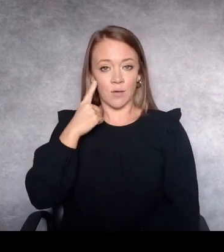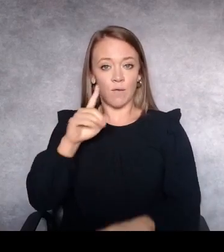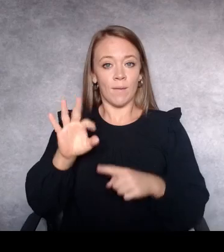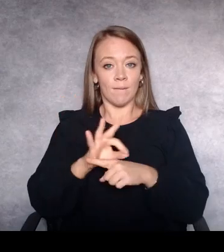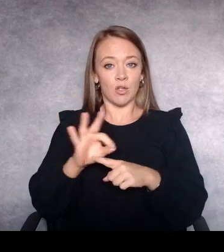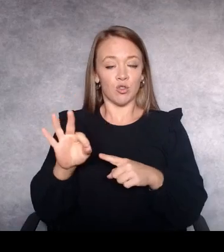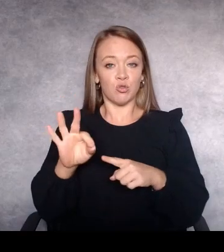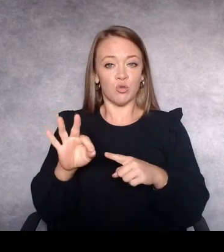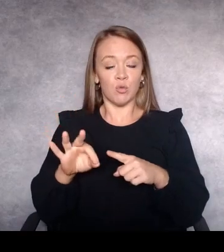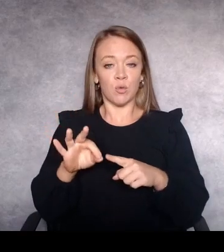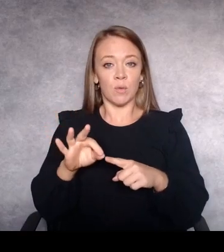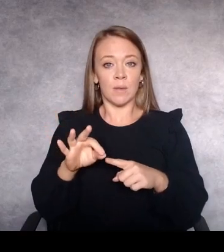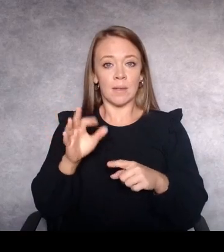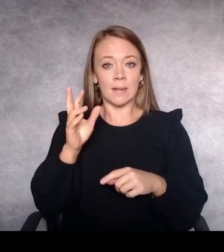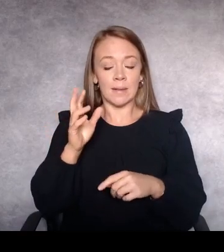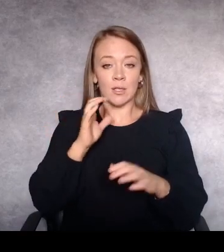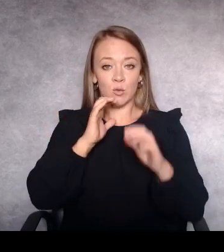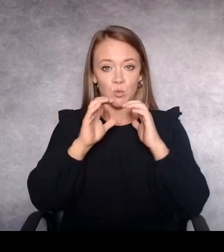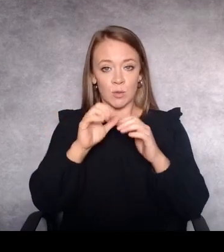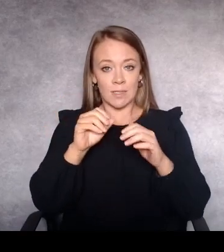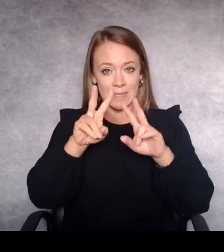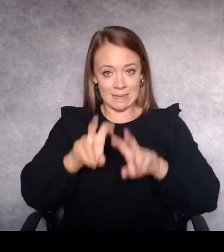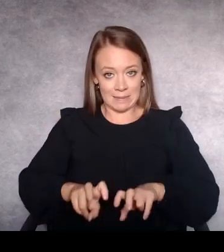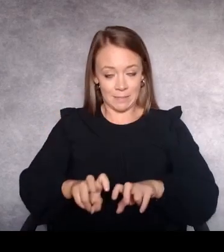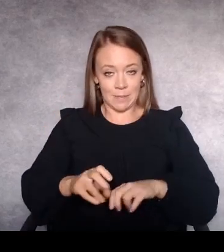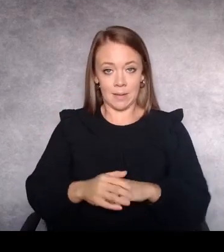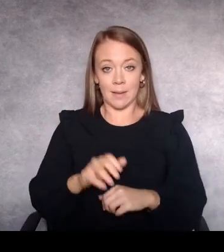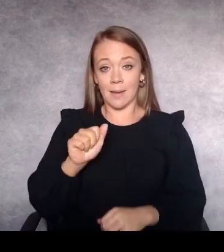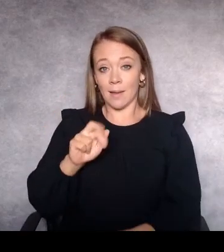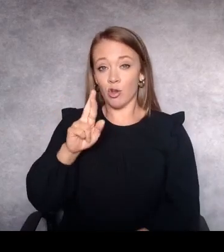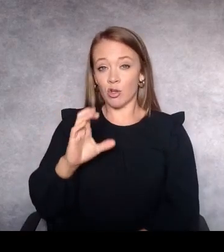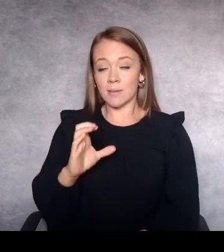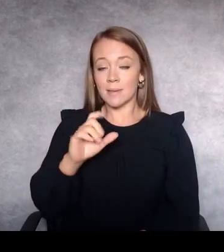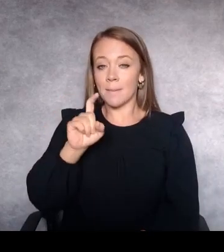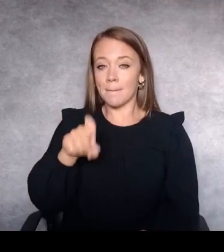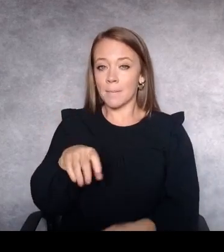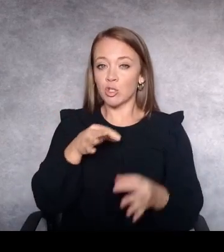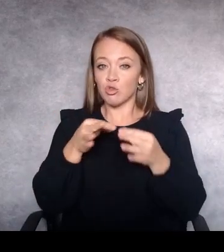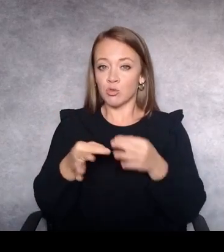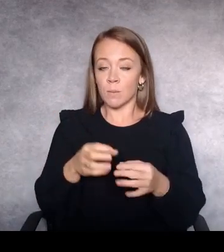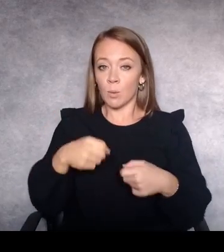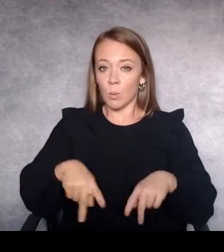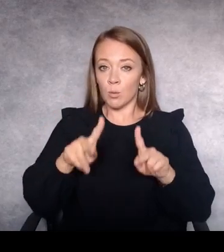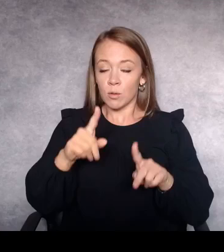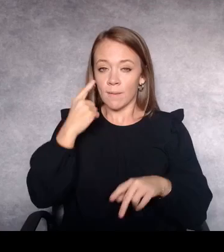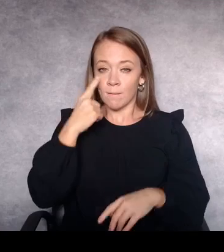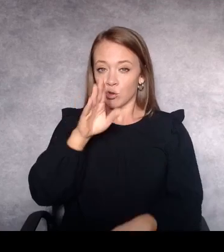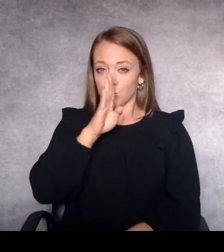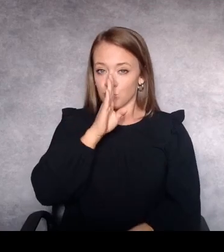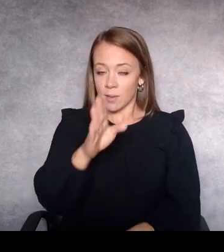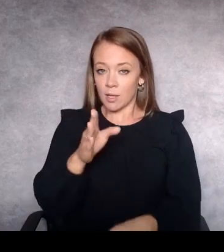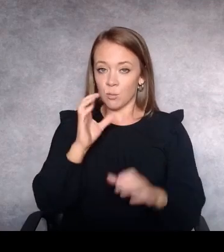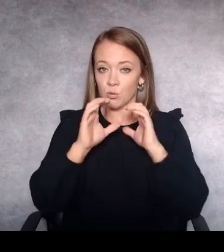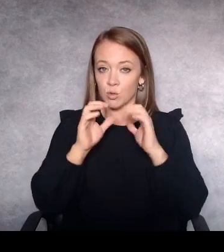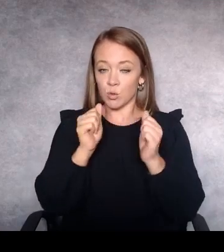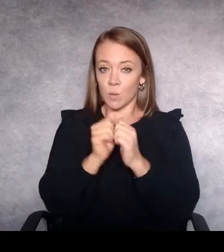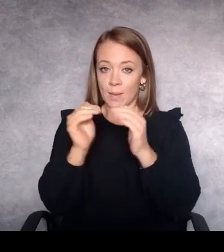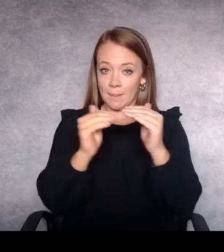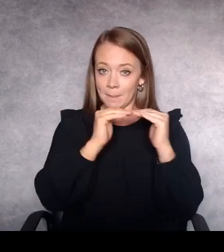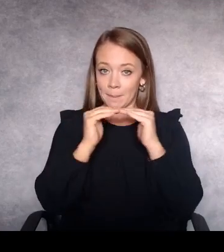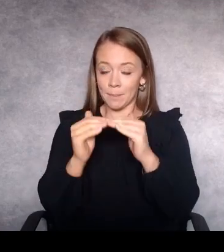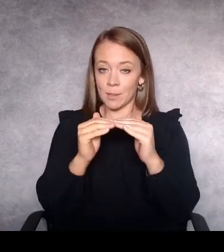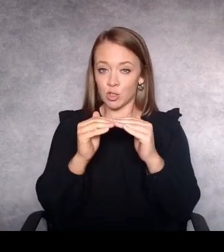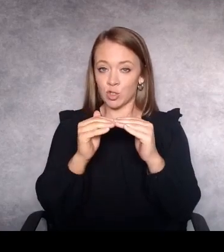listening, and communication assessment. The ARC must describe opportunities for direct communications with peers